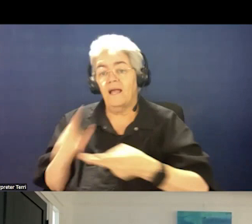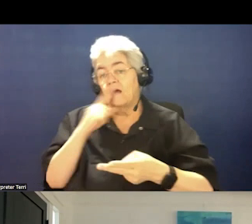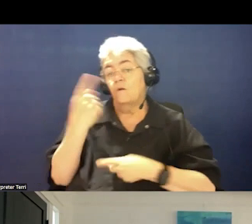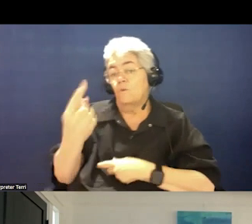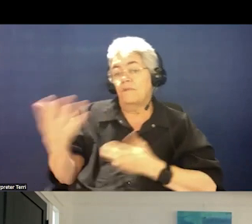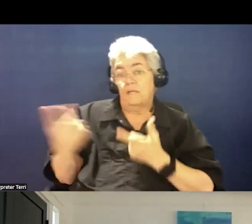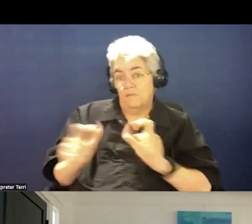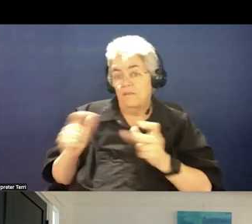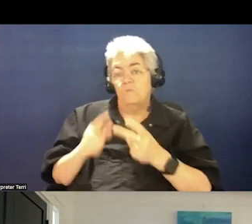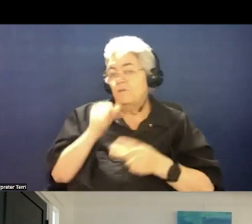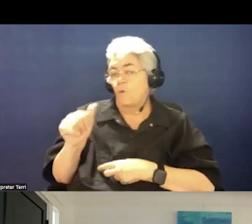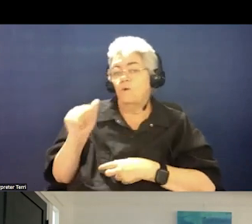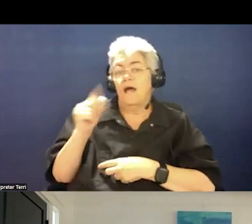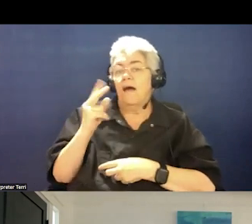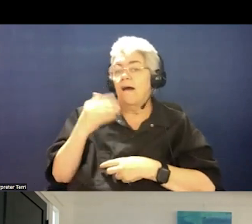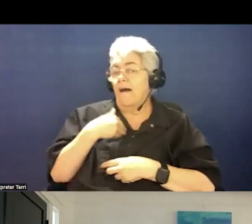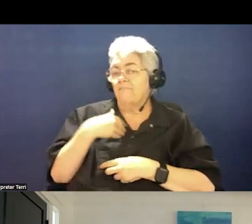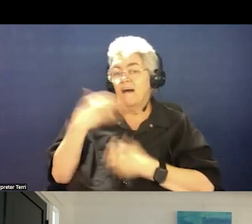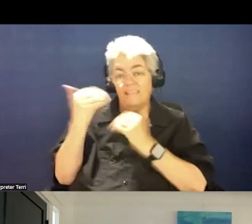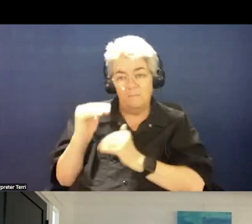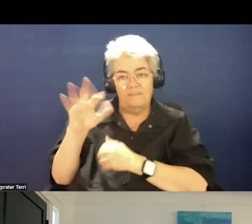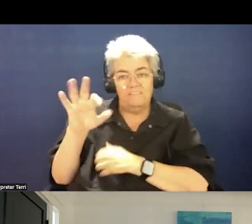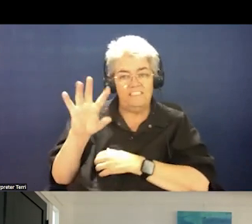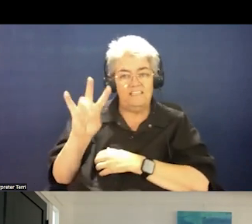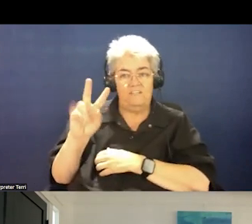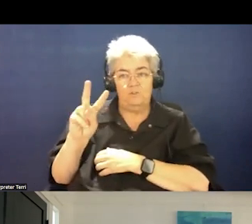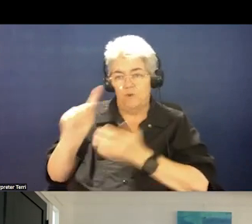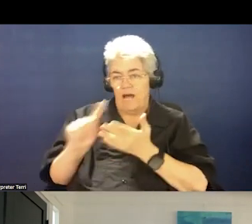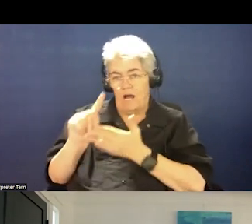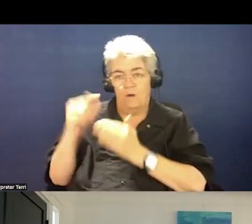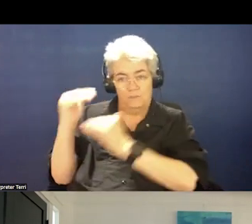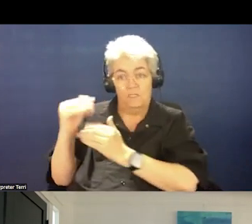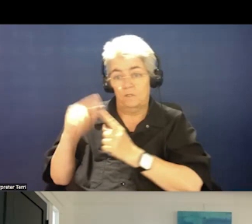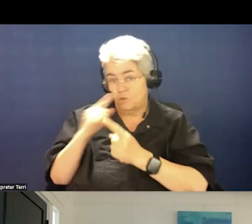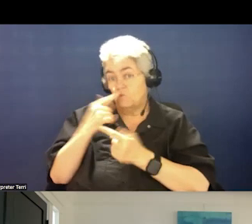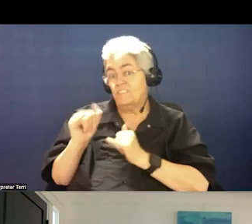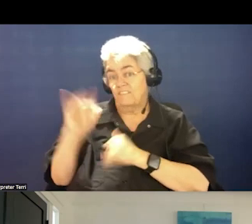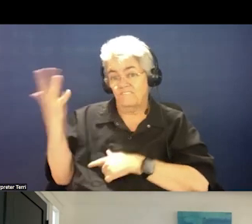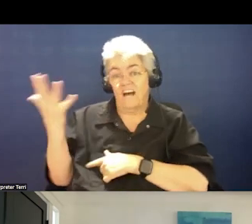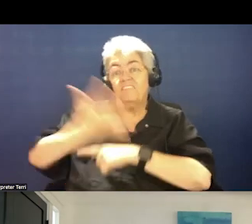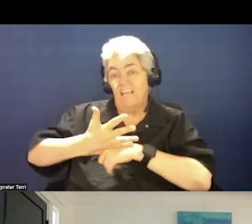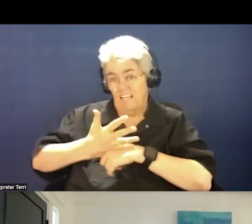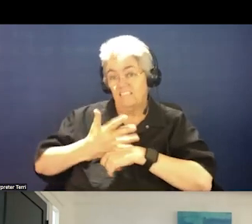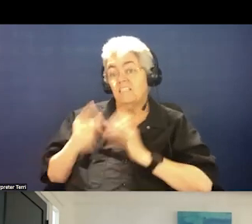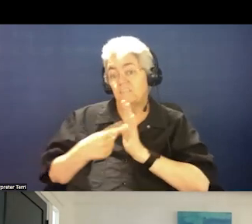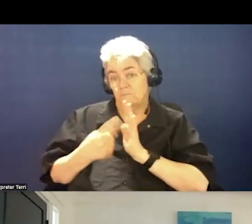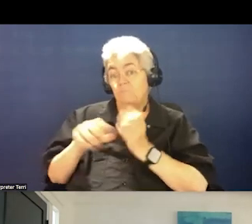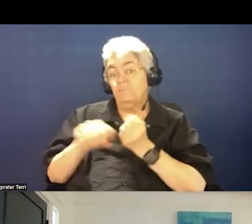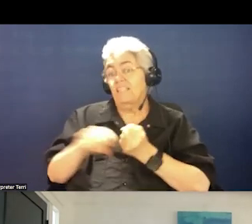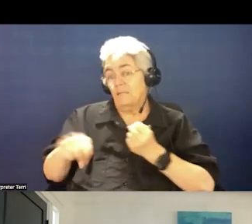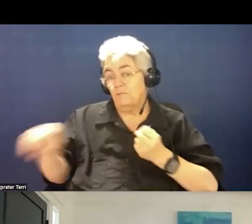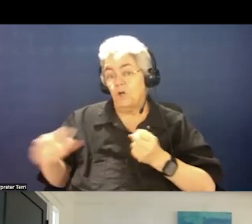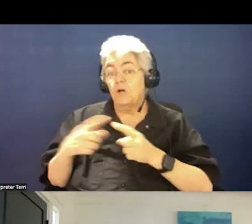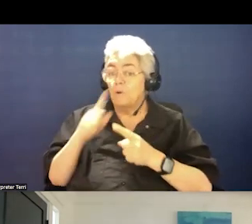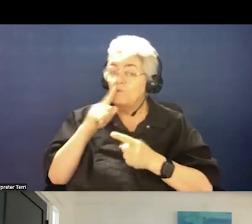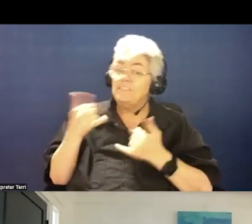to a 72-hour stay. And so we're really averaging still about 5 days, sometimes a little bit longer, but we still have